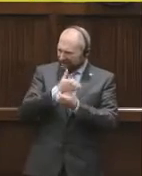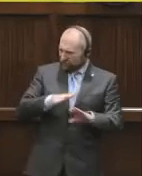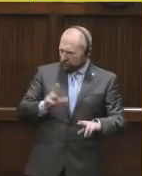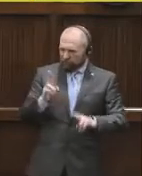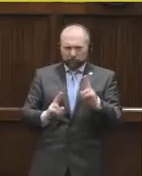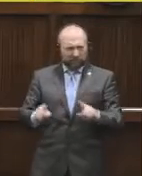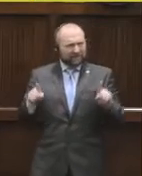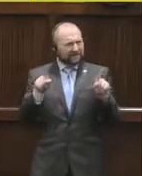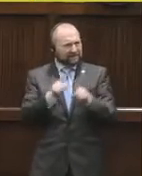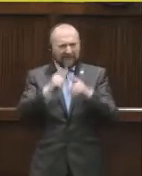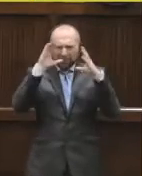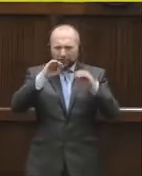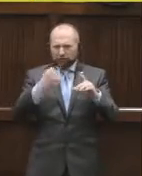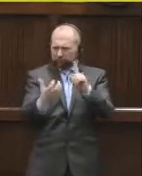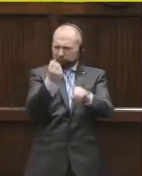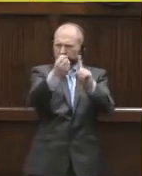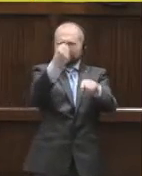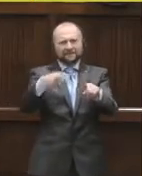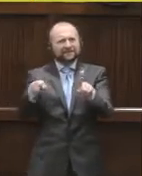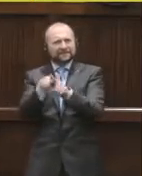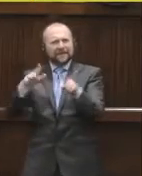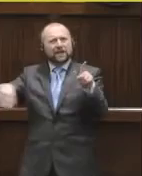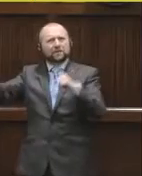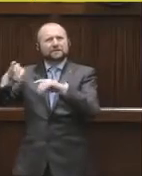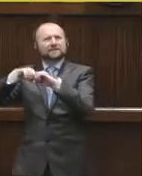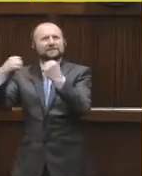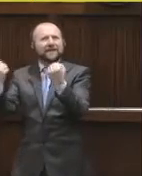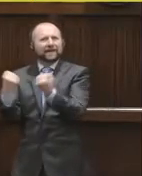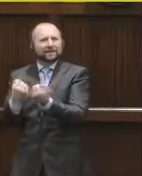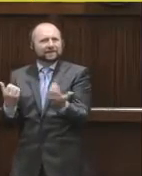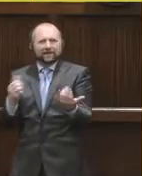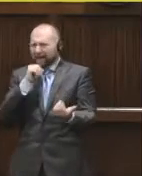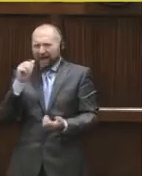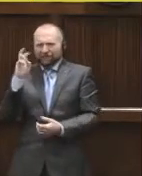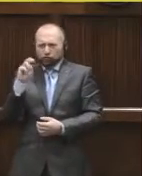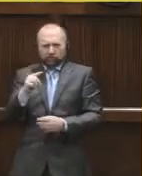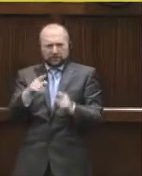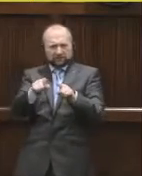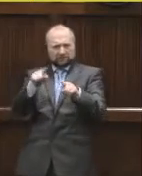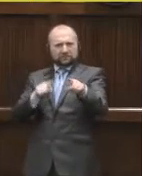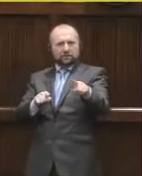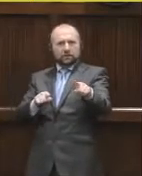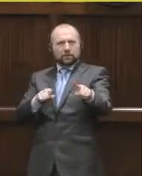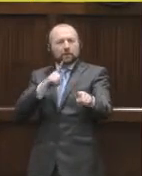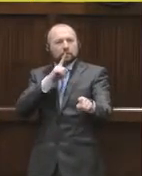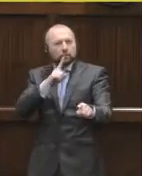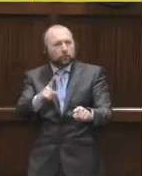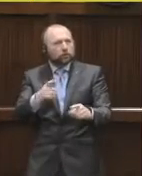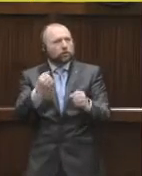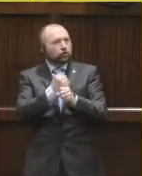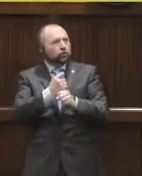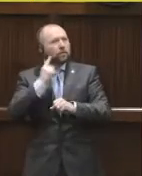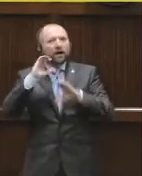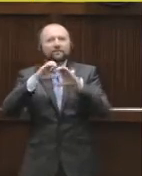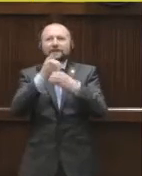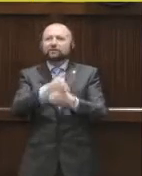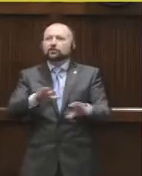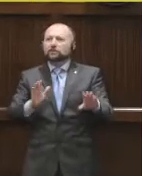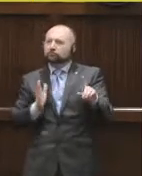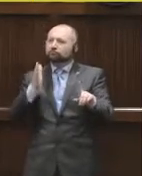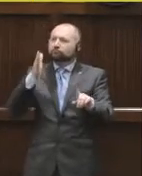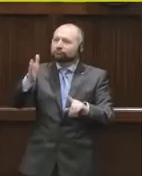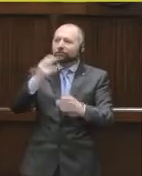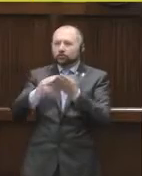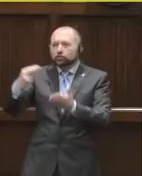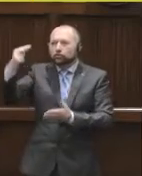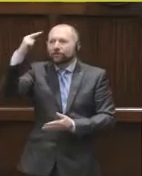outcomes that the rest of society has. Yet, for example, the proportion of deaf children who progress onto higher education